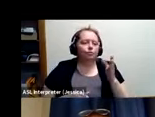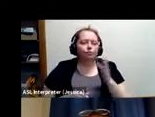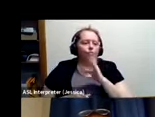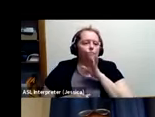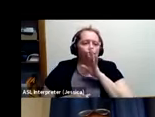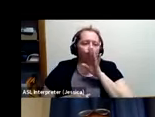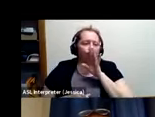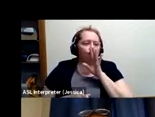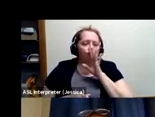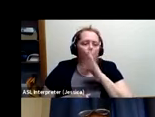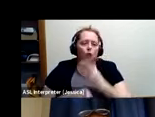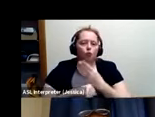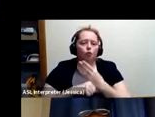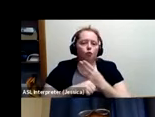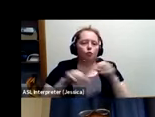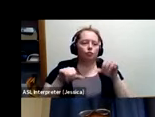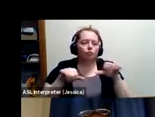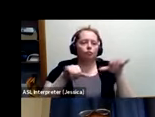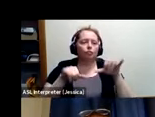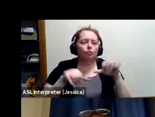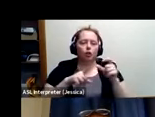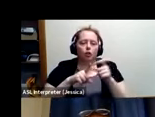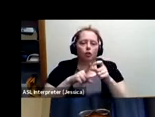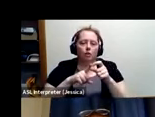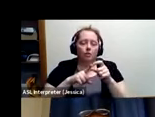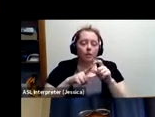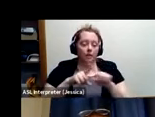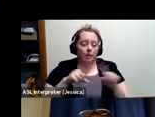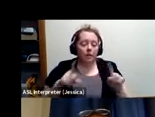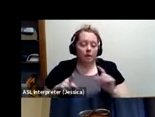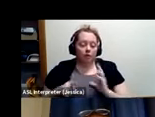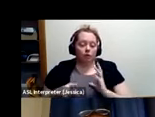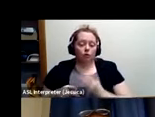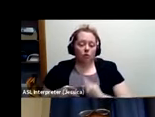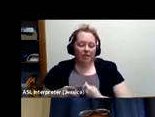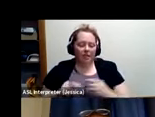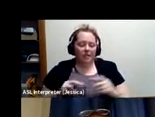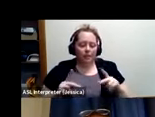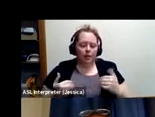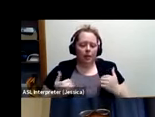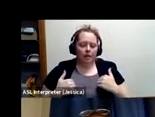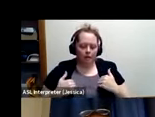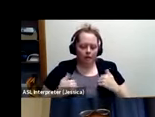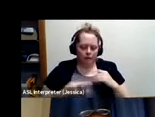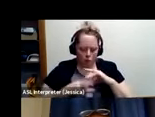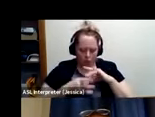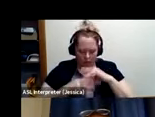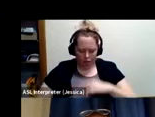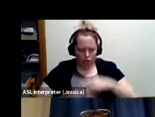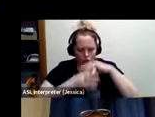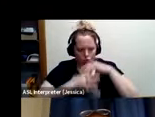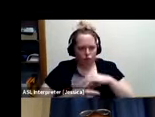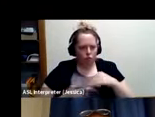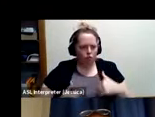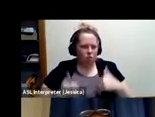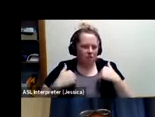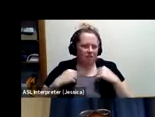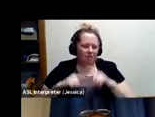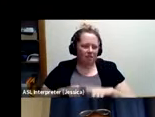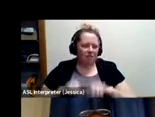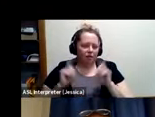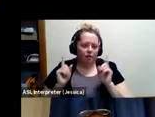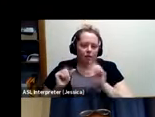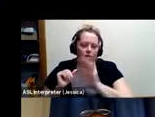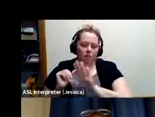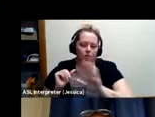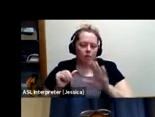the reality is that trans people have different relationships with their bodies, and that not every trans person is going to have the same